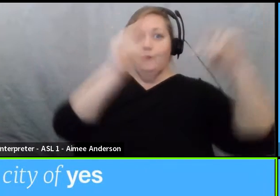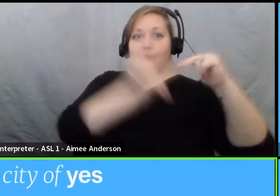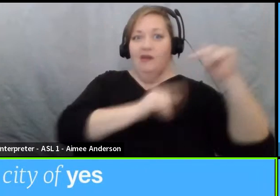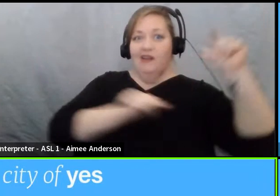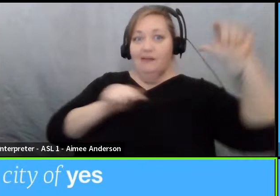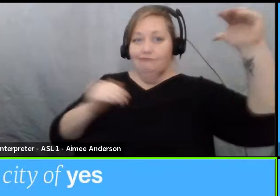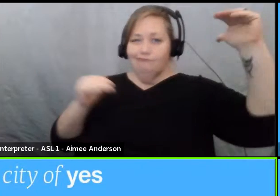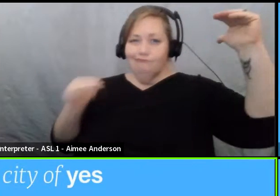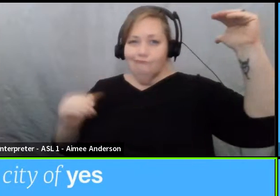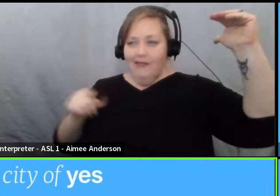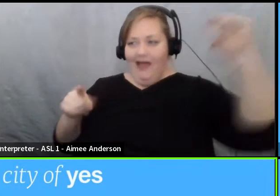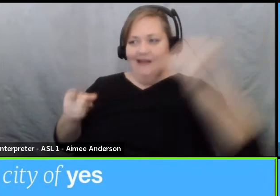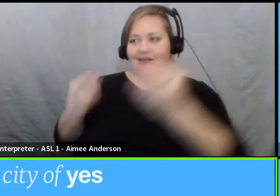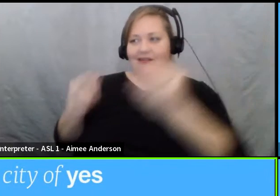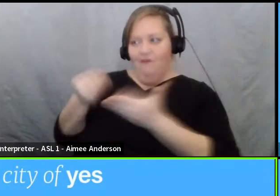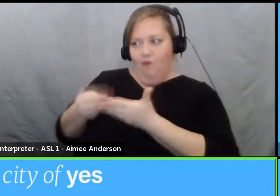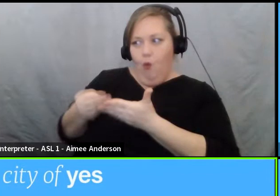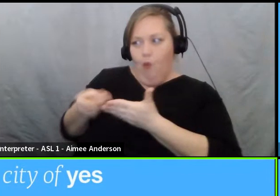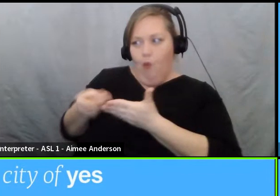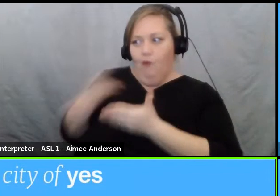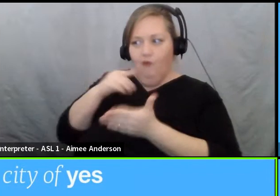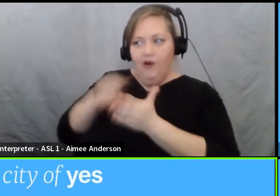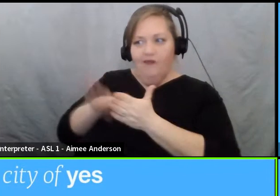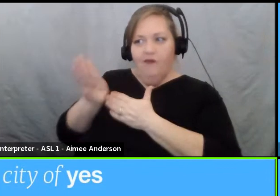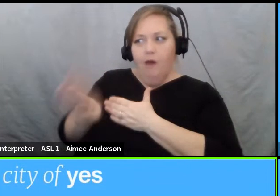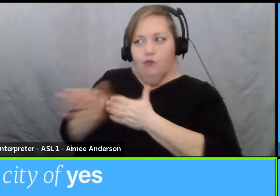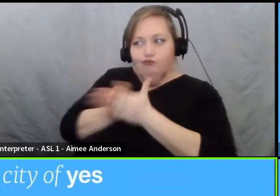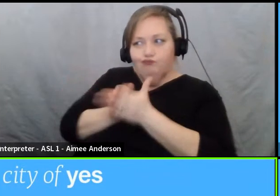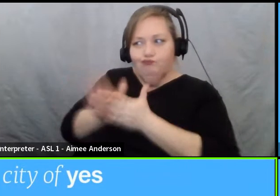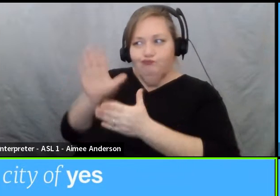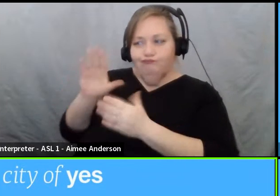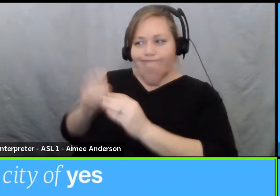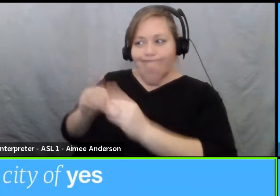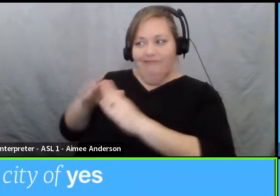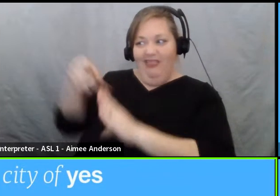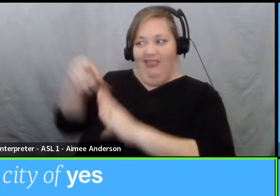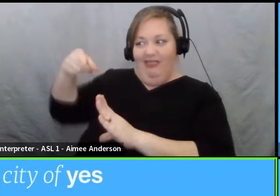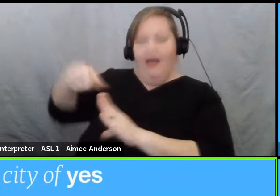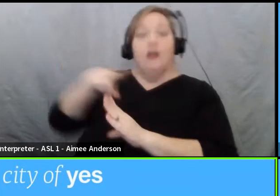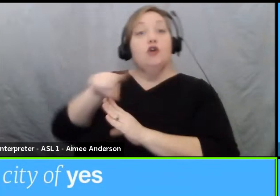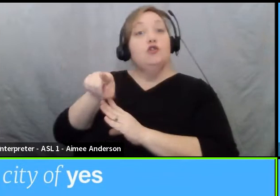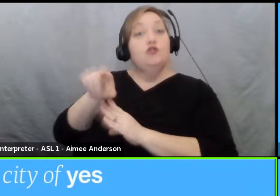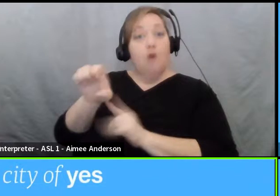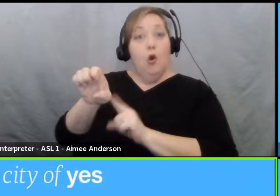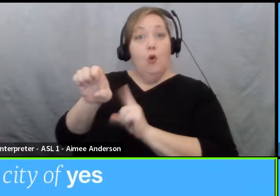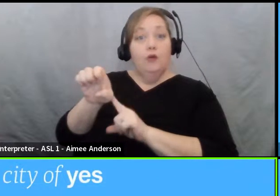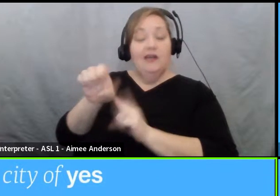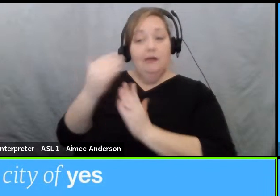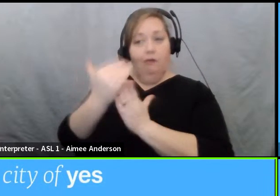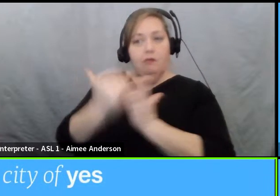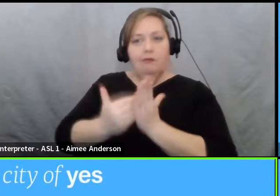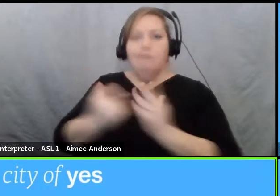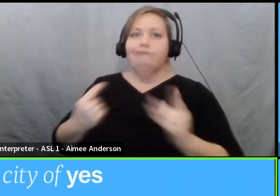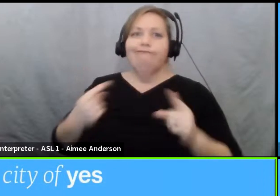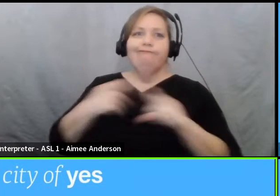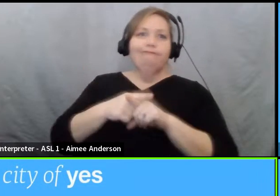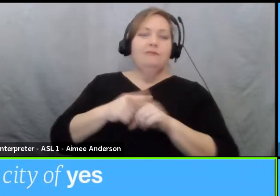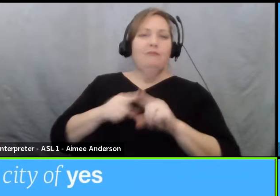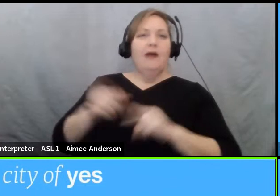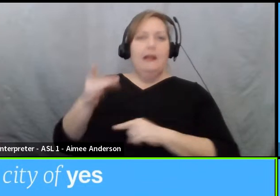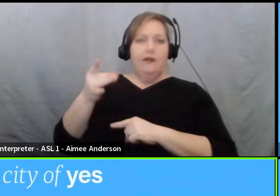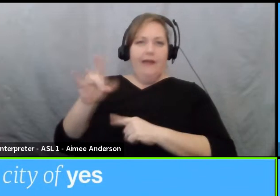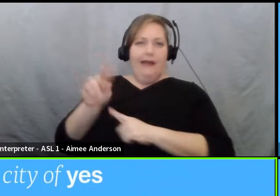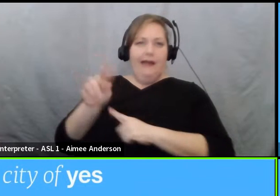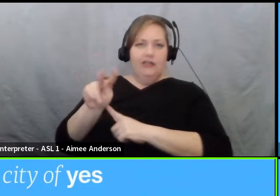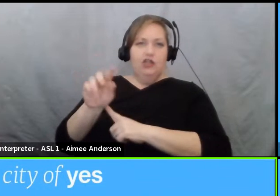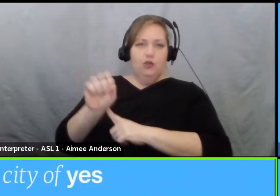think that it is affordable for developers to pursue. The zoning makes it quite difficult, but there are, in some cases, 18-unit buildings